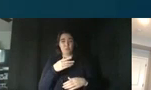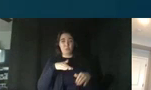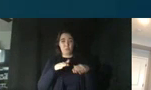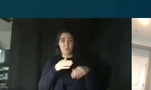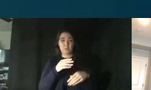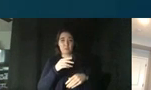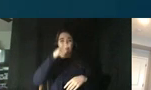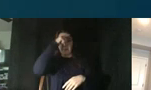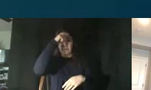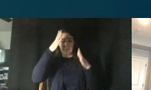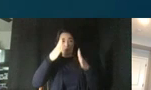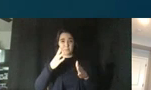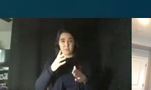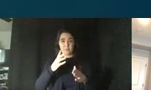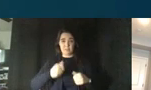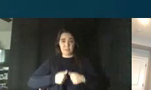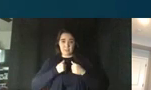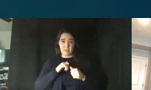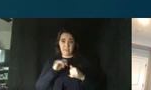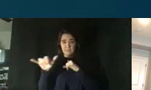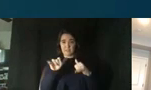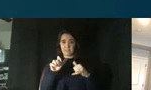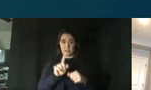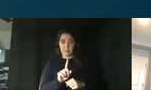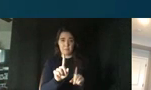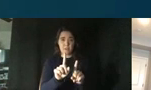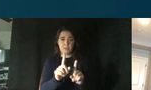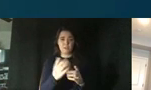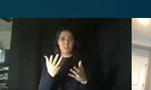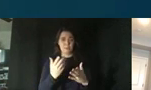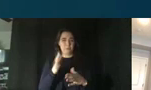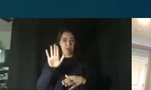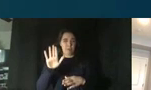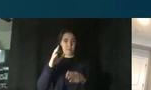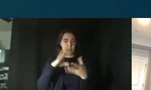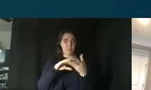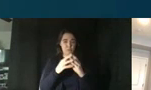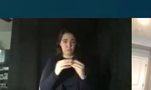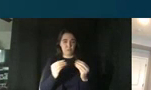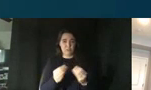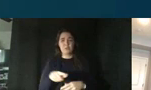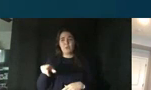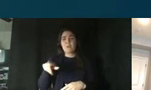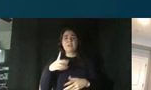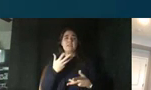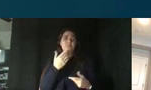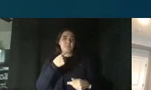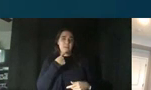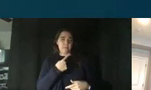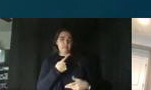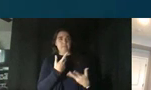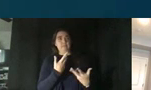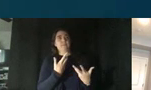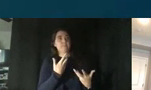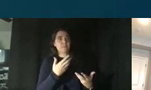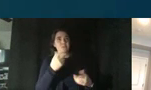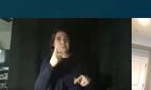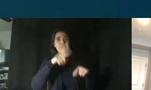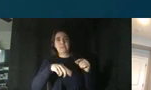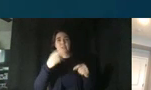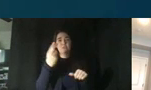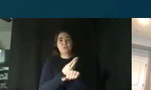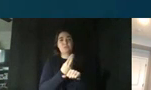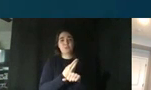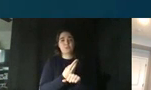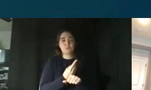story. So I think that's what you're talking about, is you can't just use what you know and use, you know,